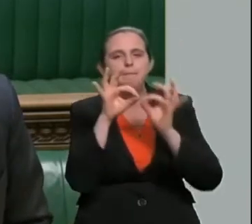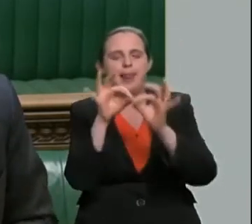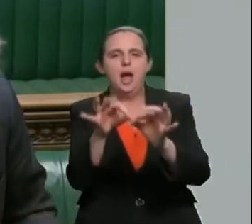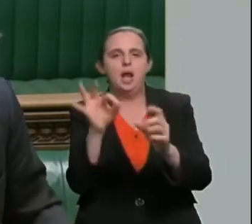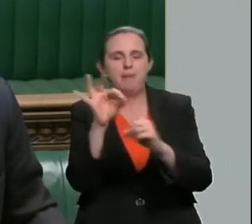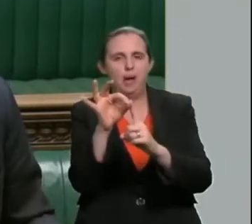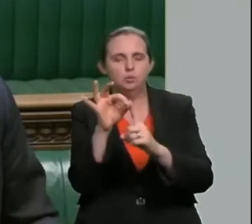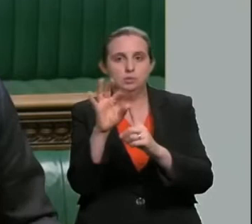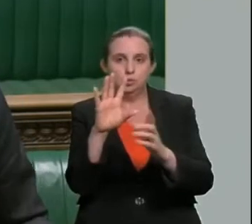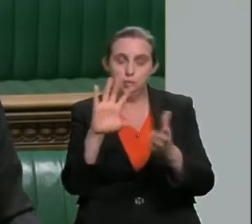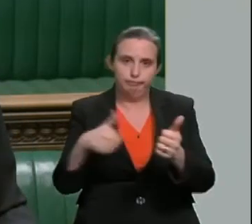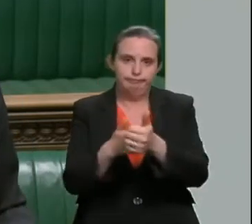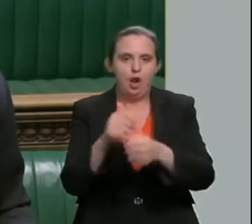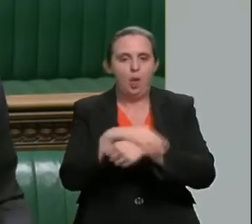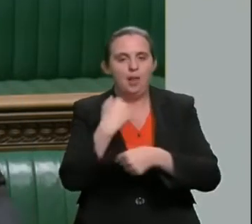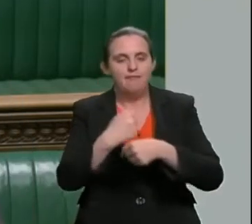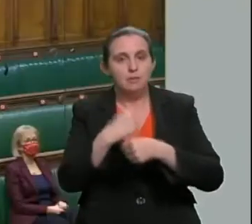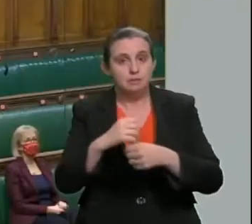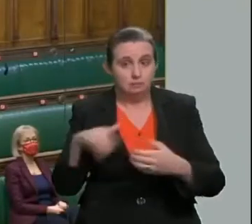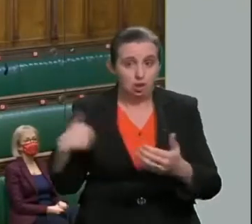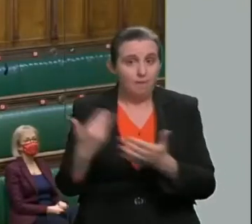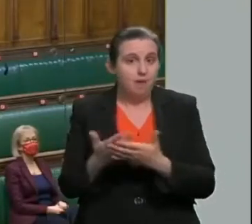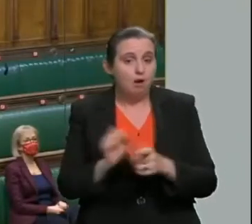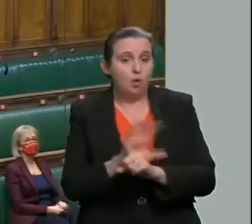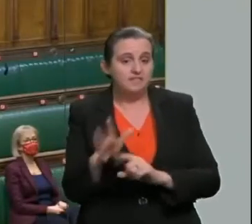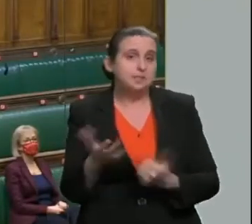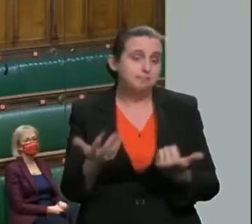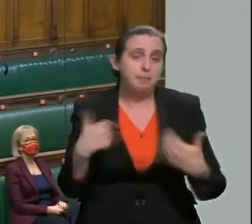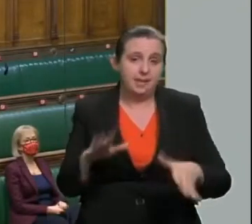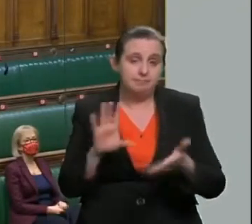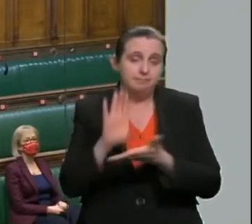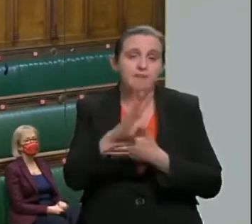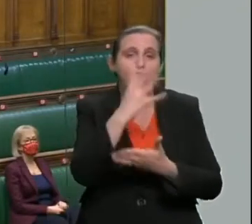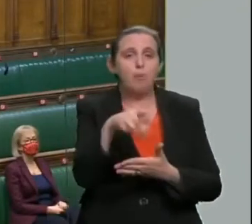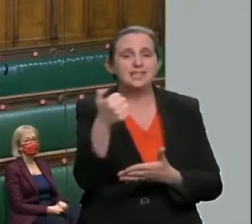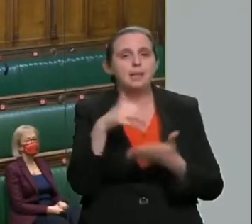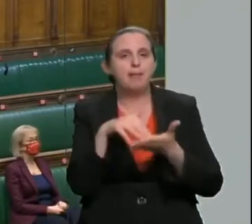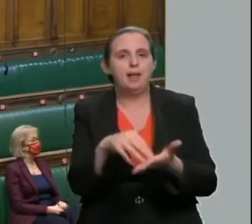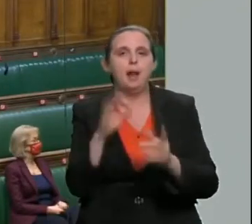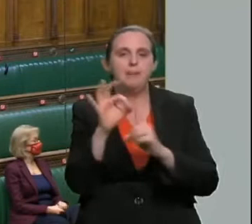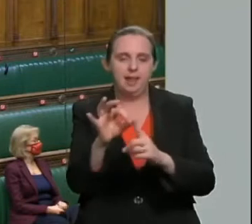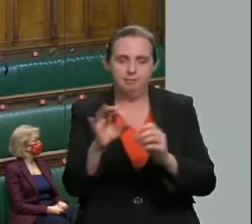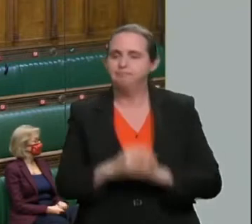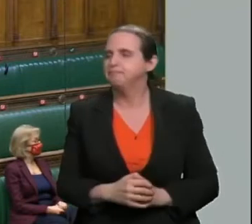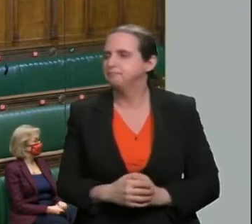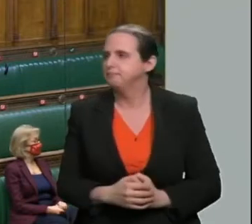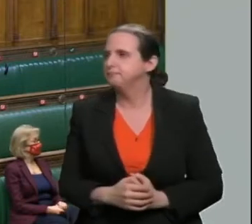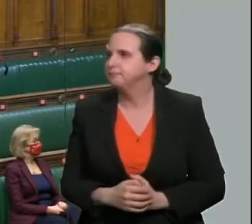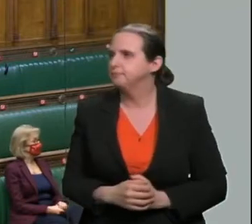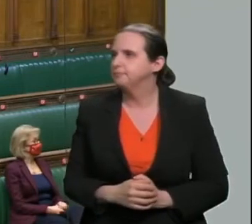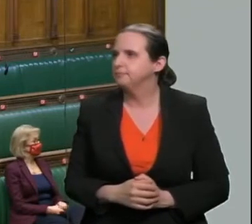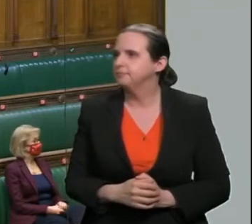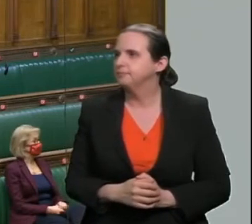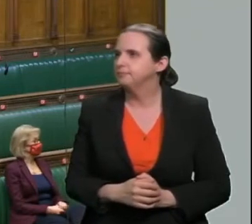government just so far in this pandemic. Sajid Javid. Mr. Speaker, from rainforests to coral reefs, the